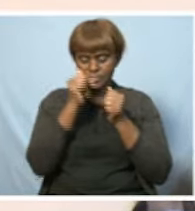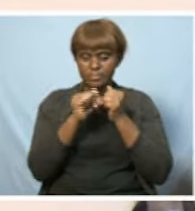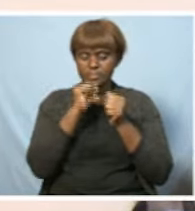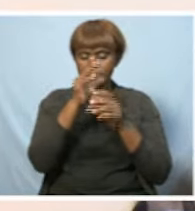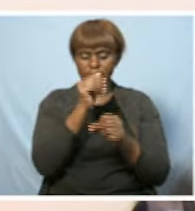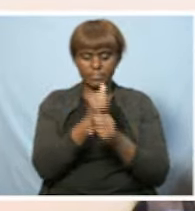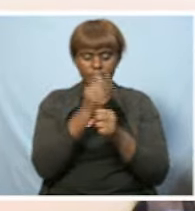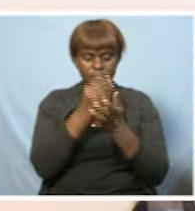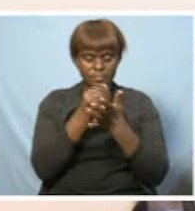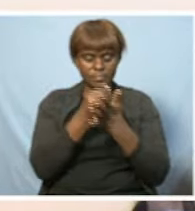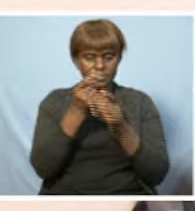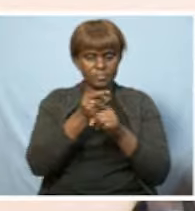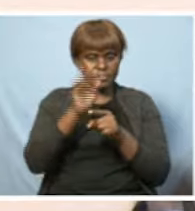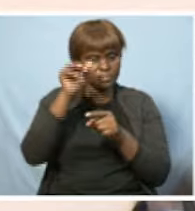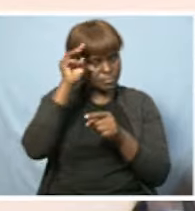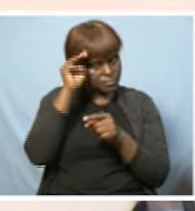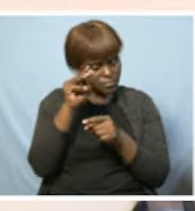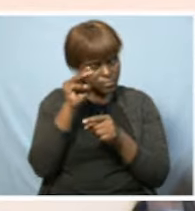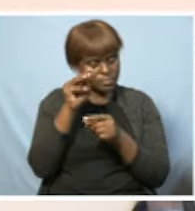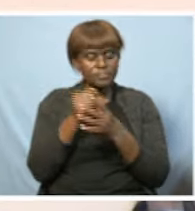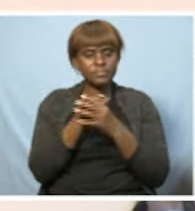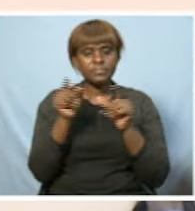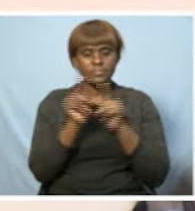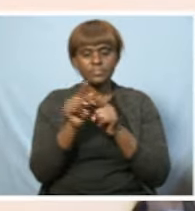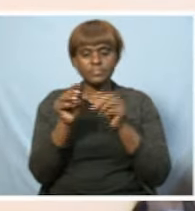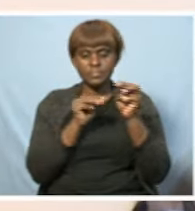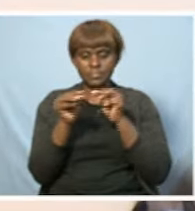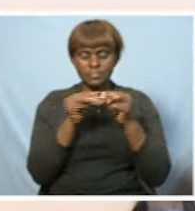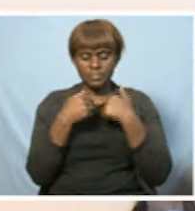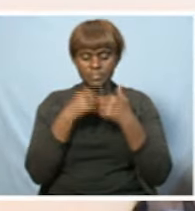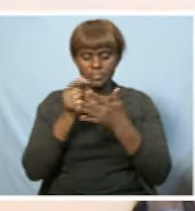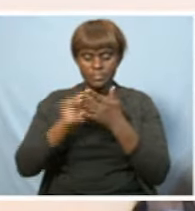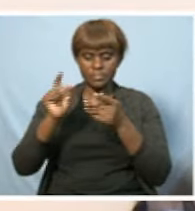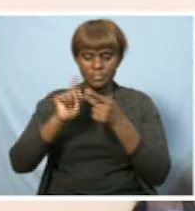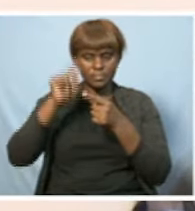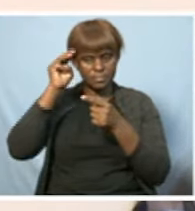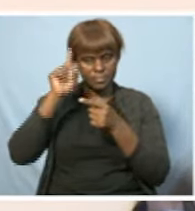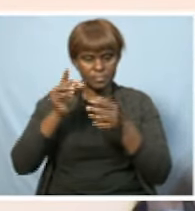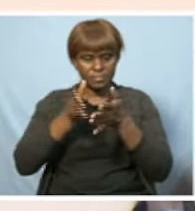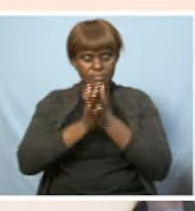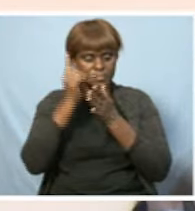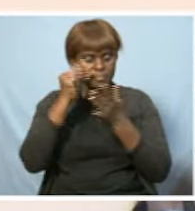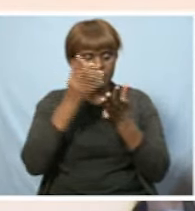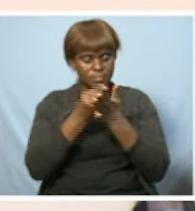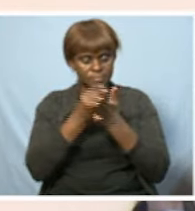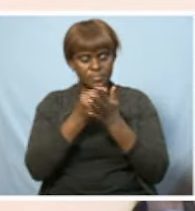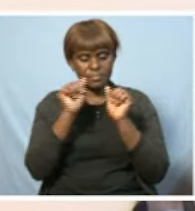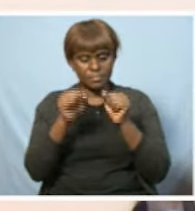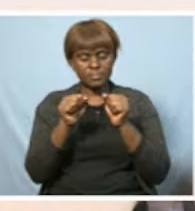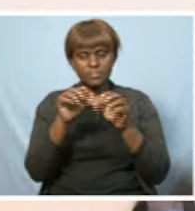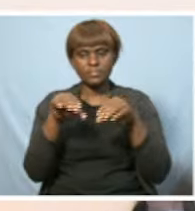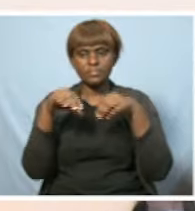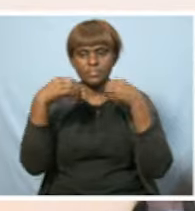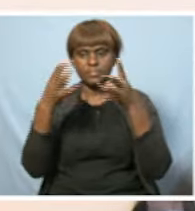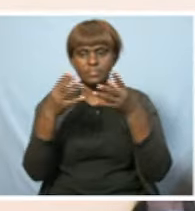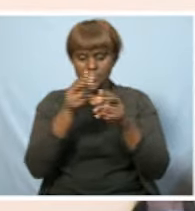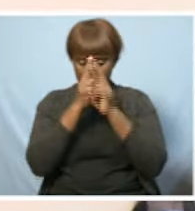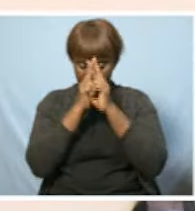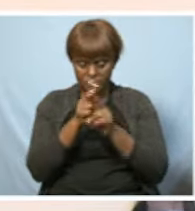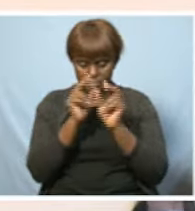funding from the ministry. Management has written to the ministry requesting for funds so that the pending IPCs can be honored.